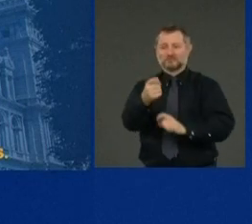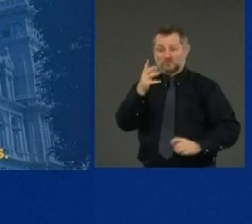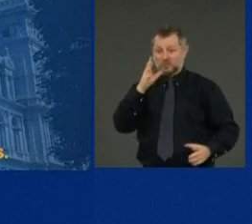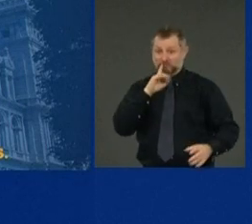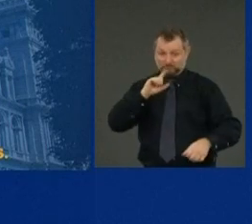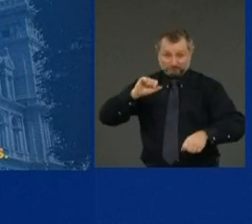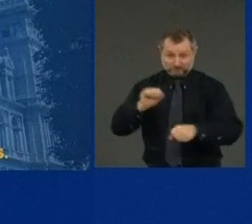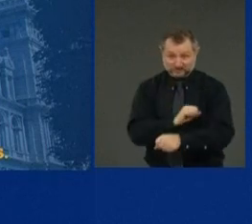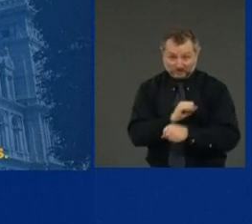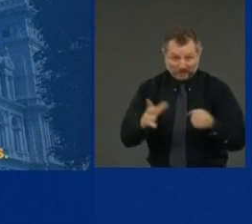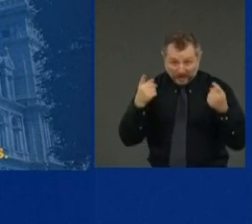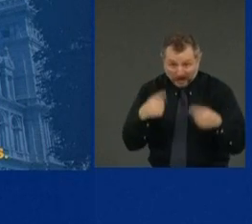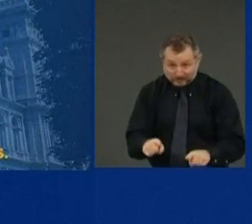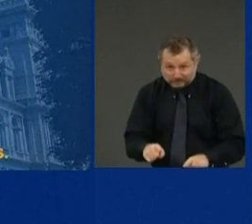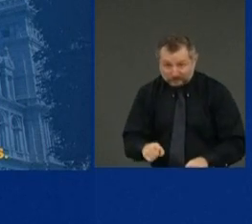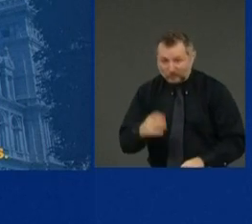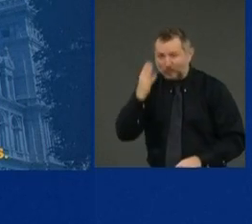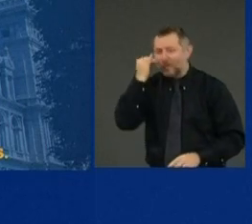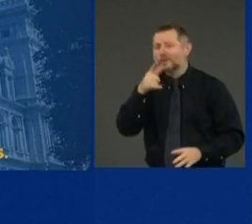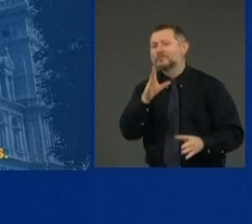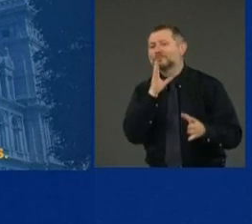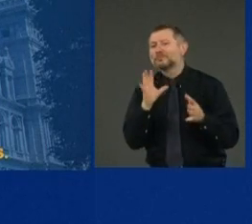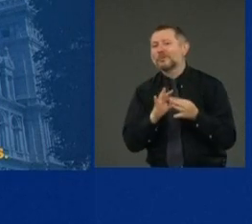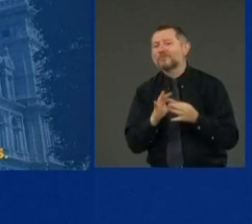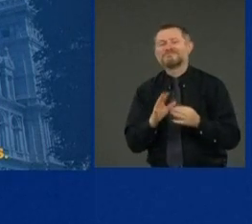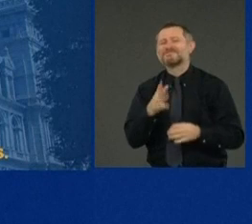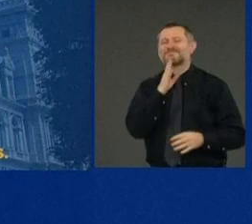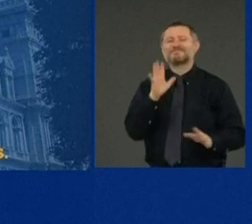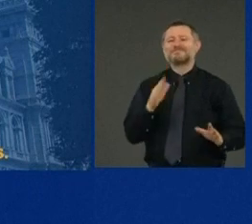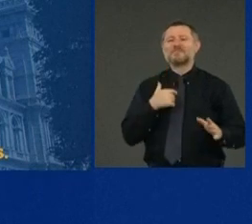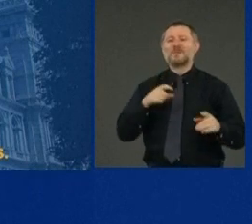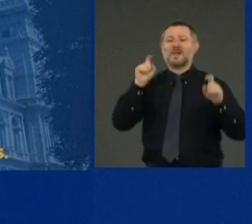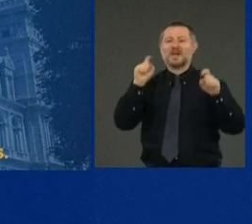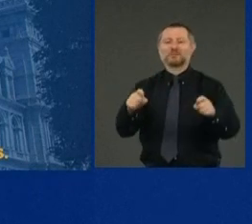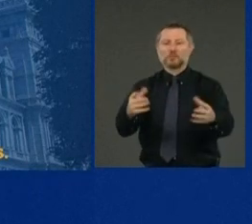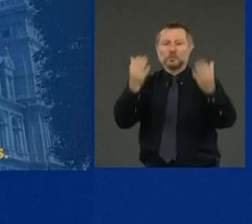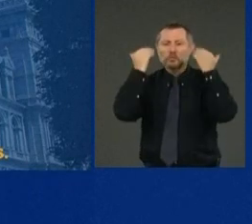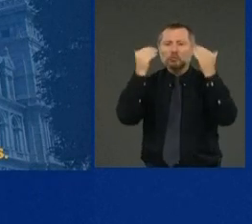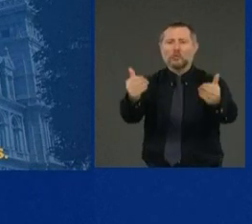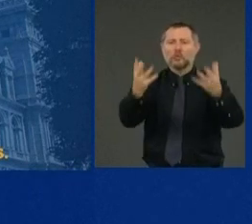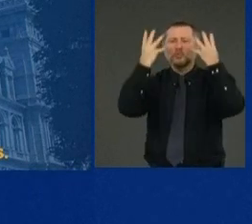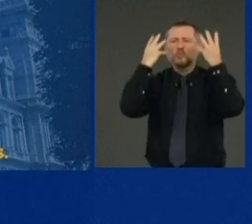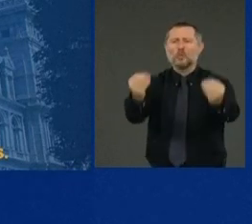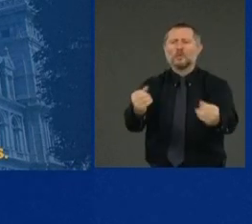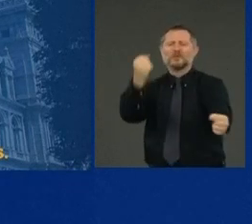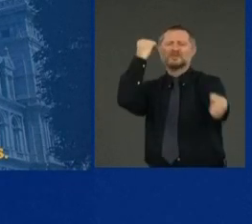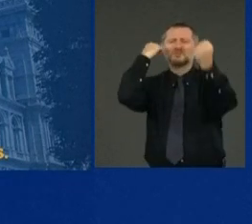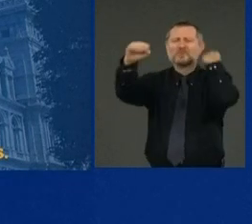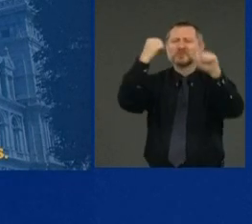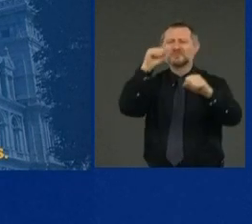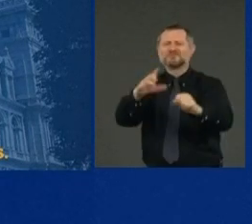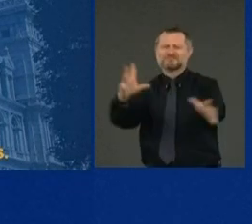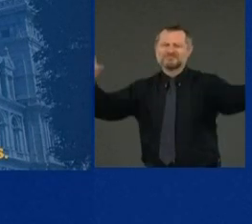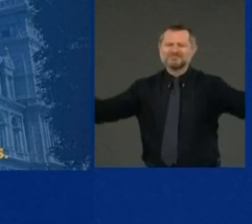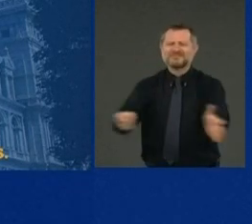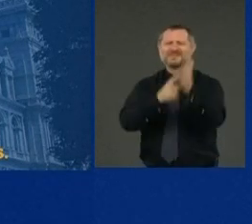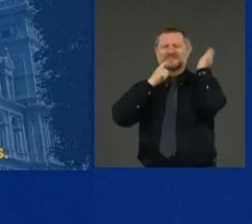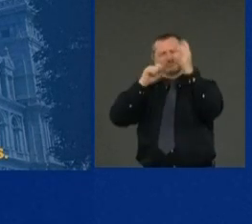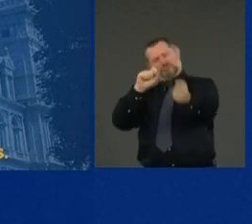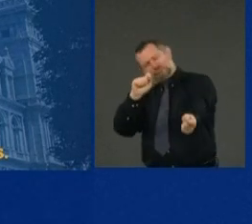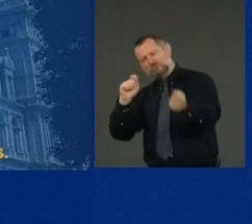out and you demonstrate and you insist on change. Change only